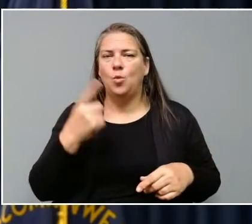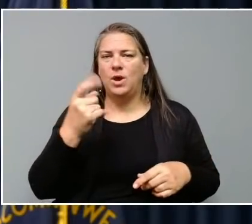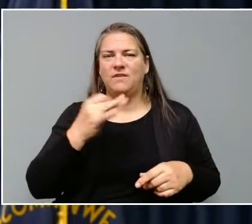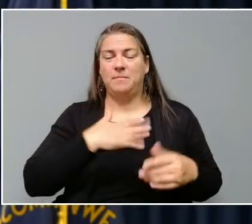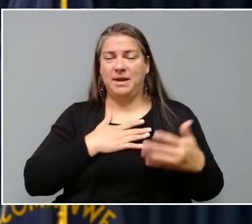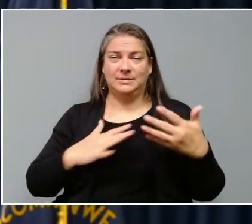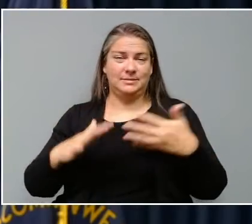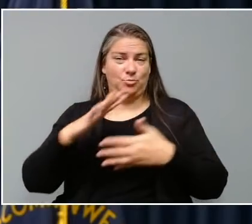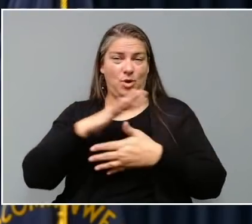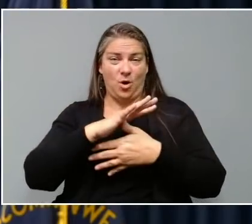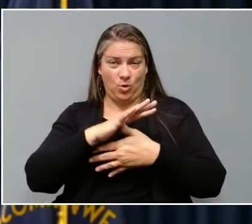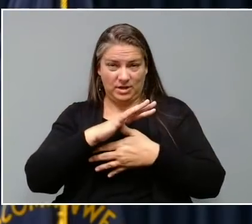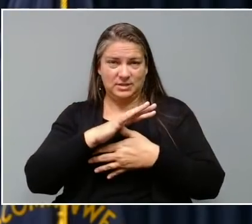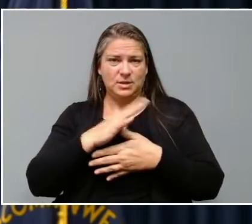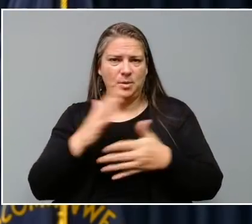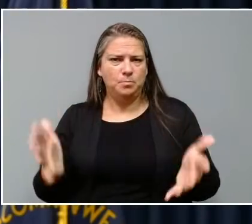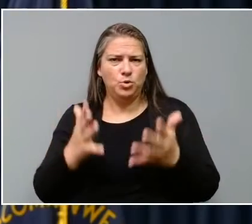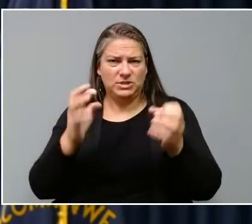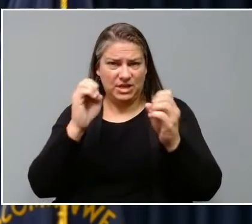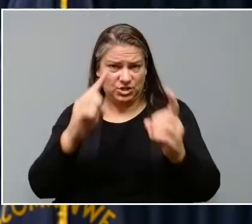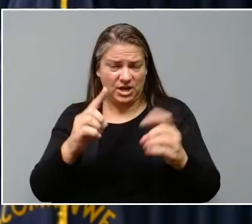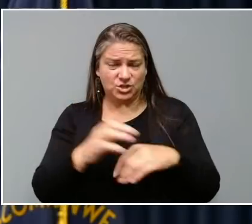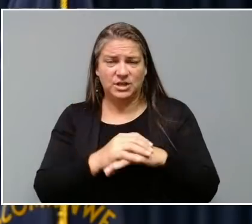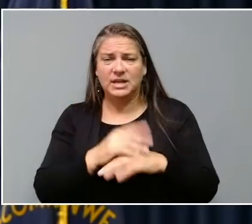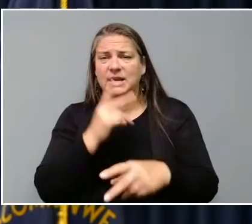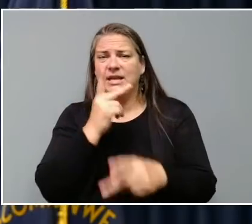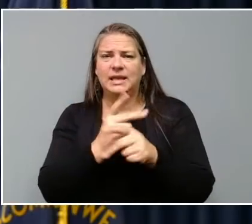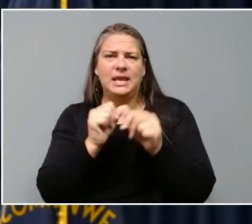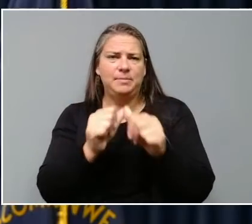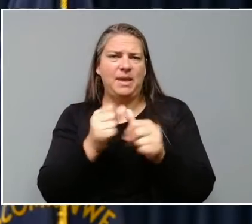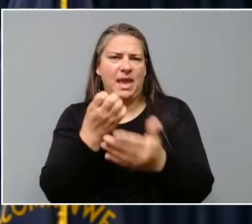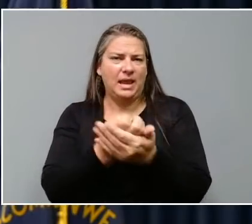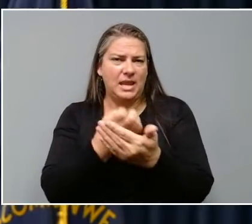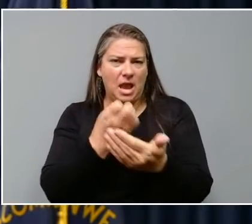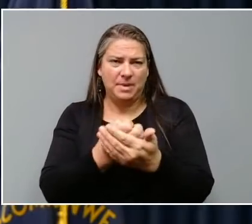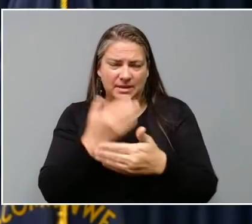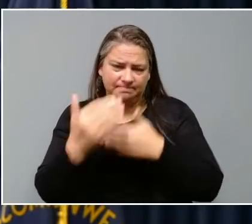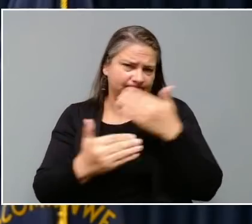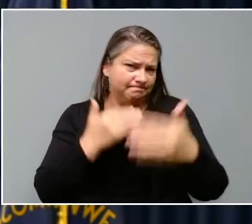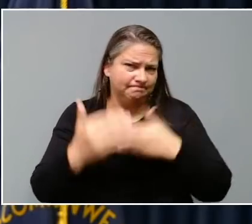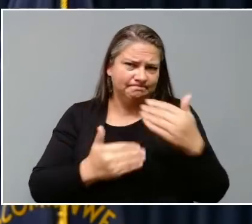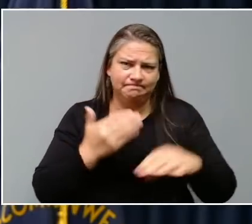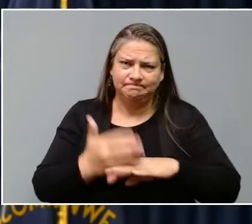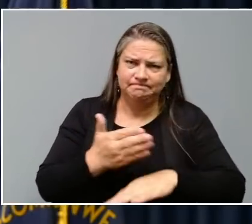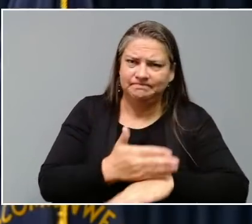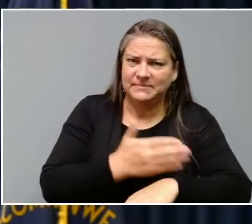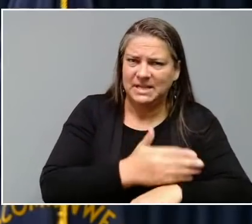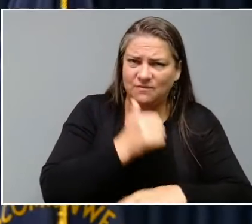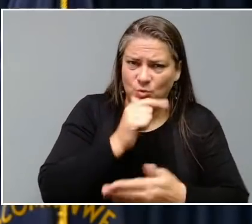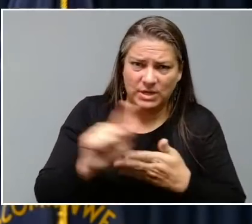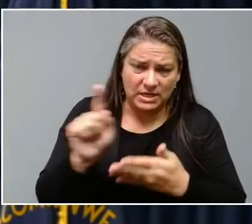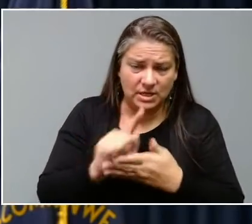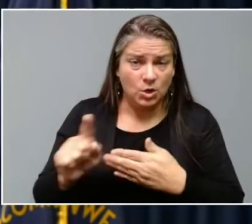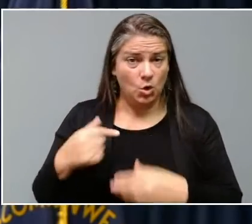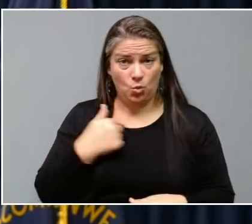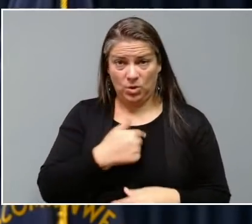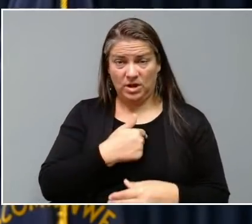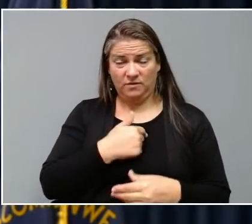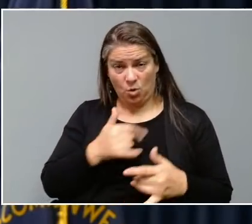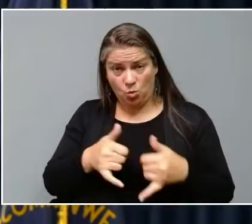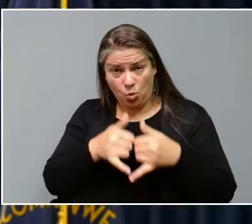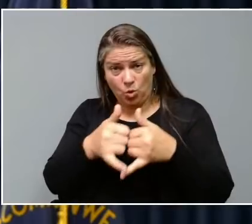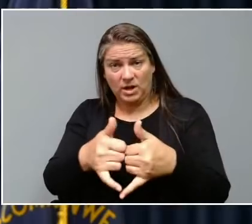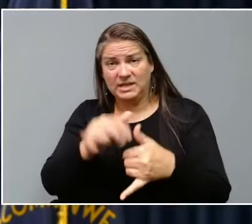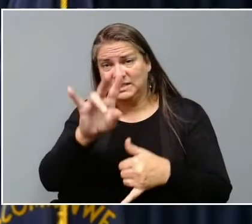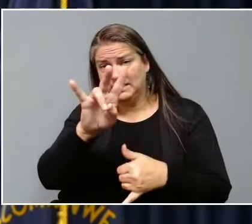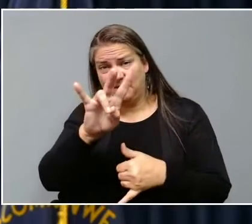boosting education and continuing this amazing economic momentum we're seeing week over week. We have awarded the